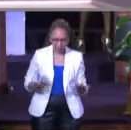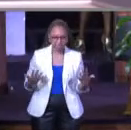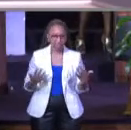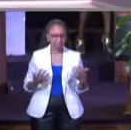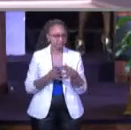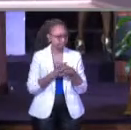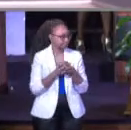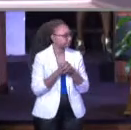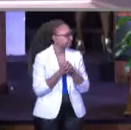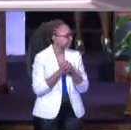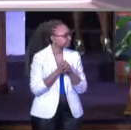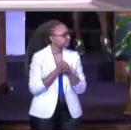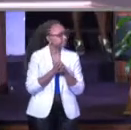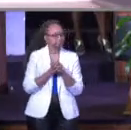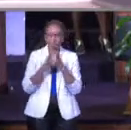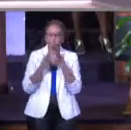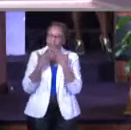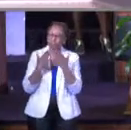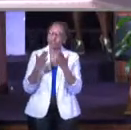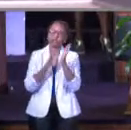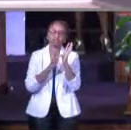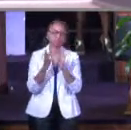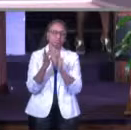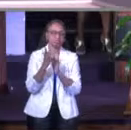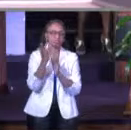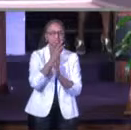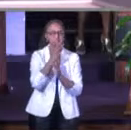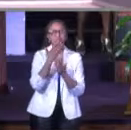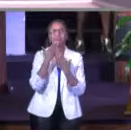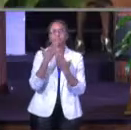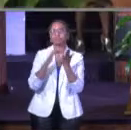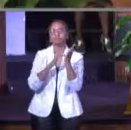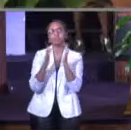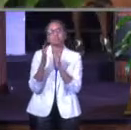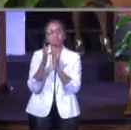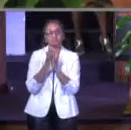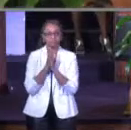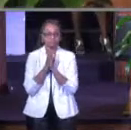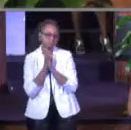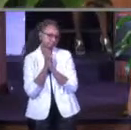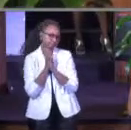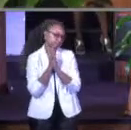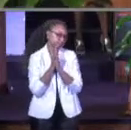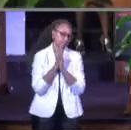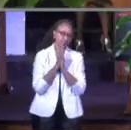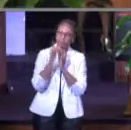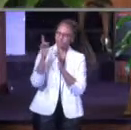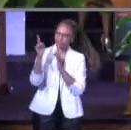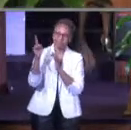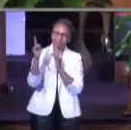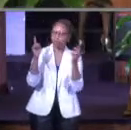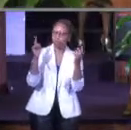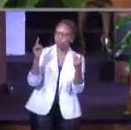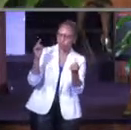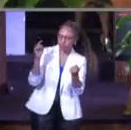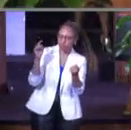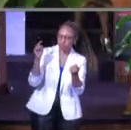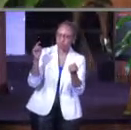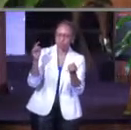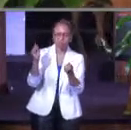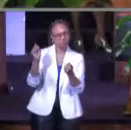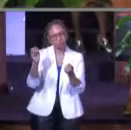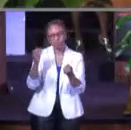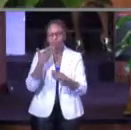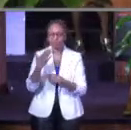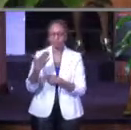Everything. Thank you, Jesus. Thank you, Jesus. Thank you, Jesus. He's been what?